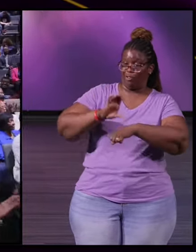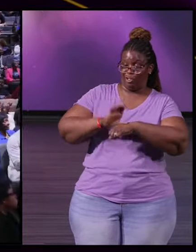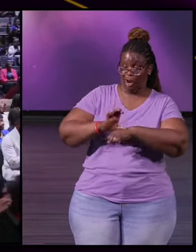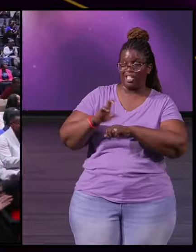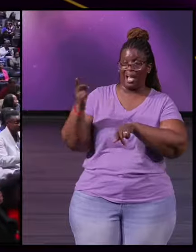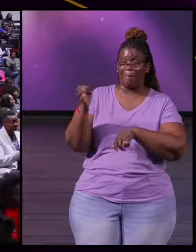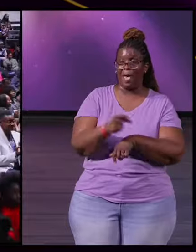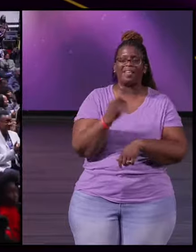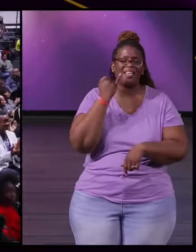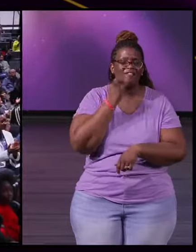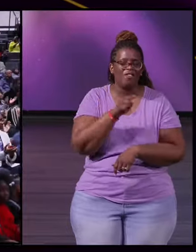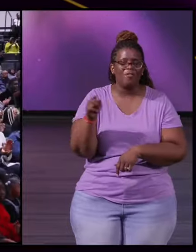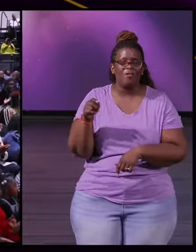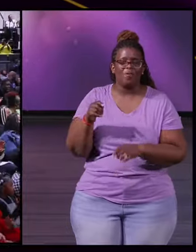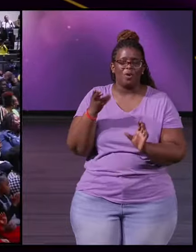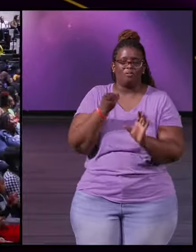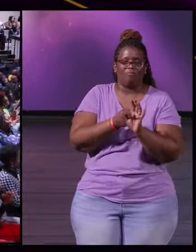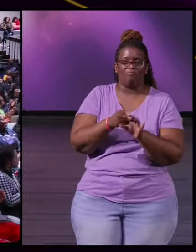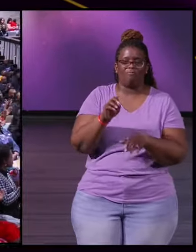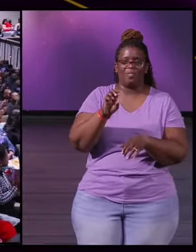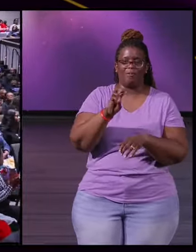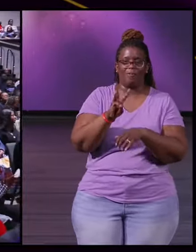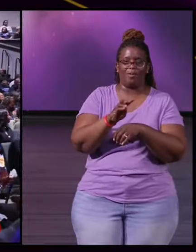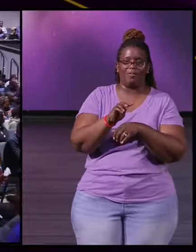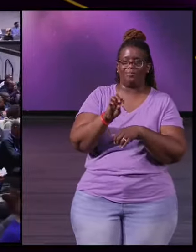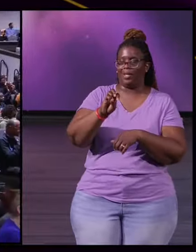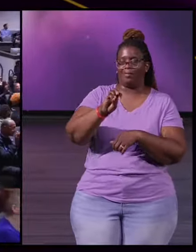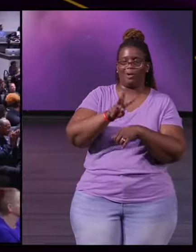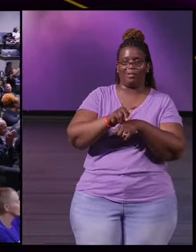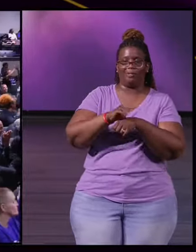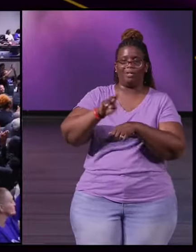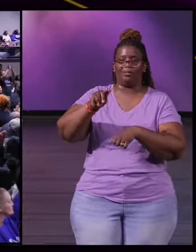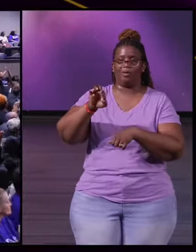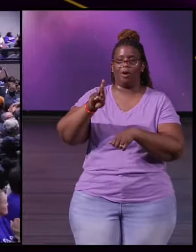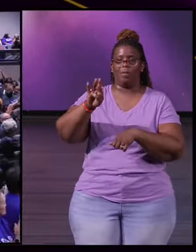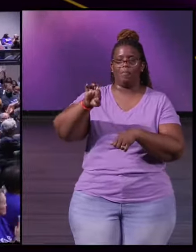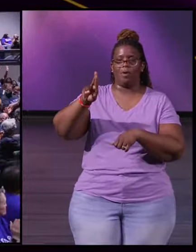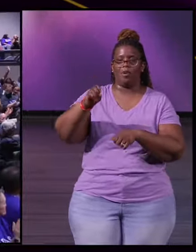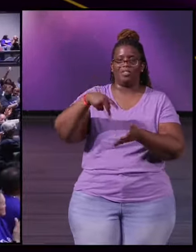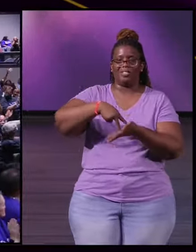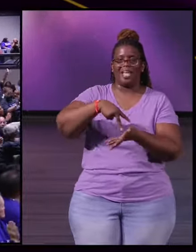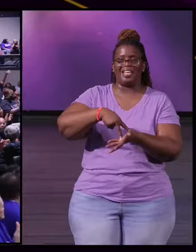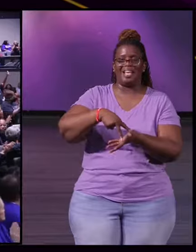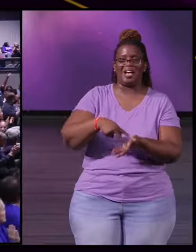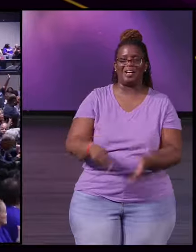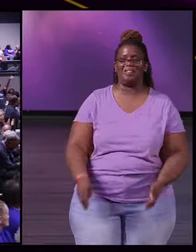If you're from the Tarboro campus, y'all stand up real quick. Tarboro campus, stand up real quick.